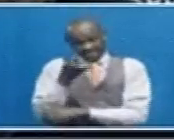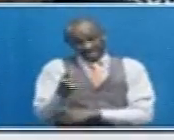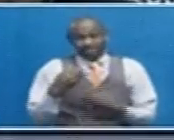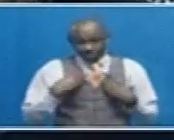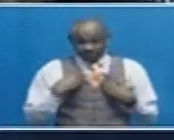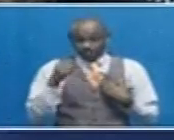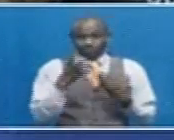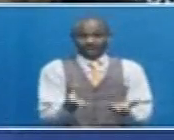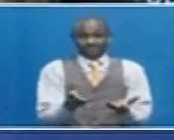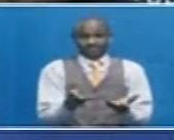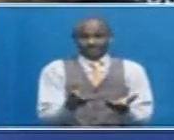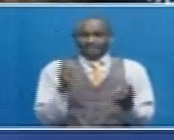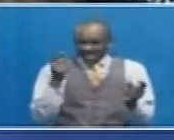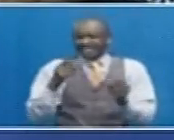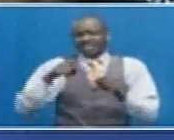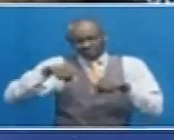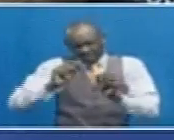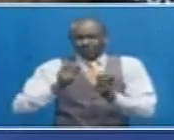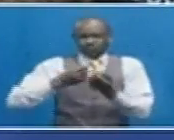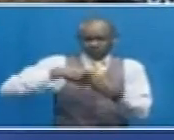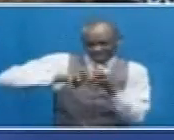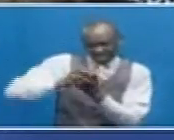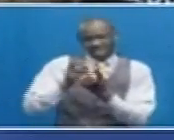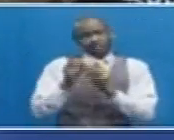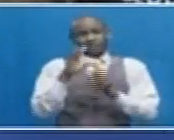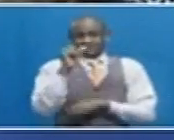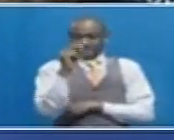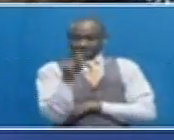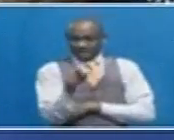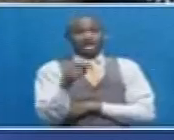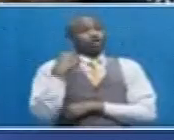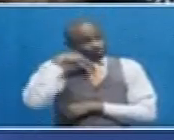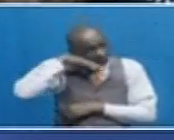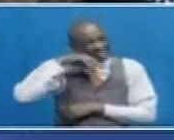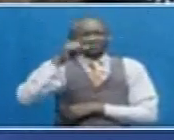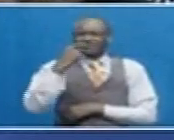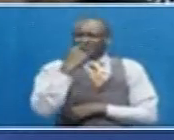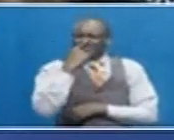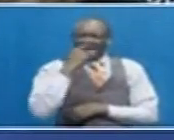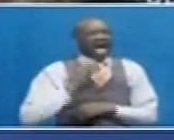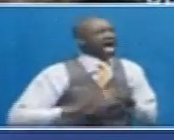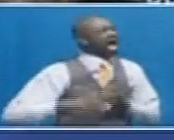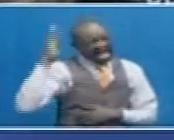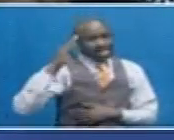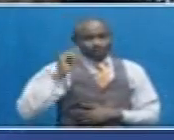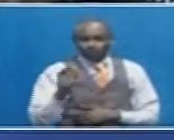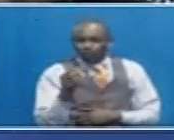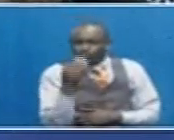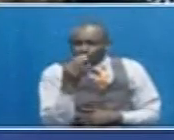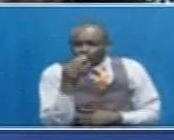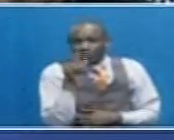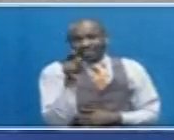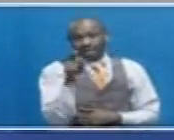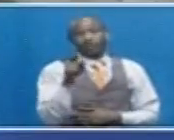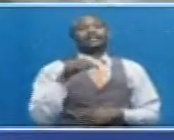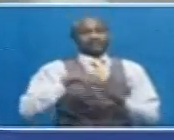organic compounds, smelly compounds that are associated with the cells. And dogs, with their incredible sense of smell, can find these in things like breath